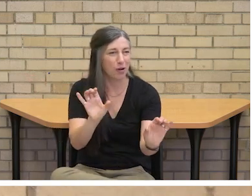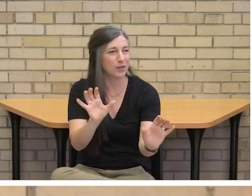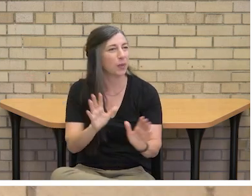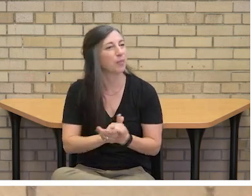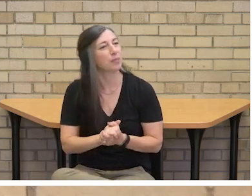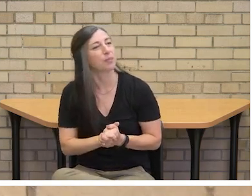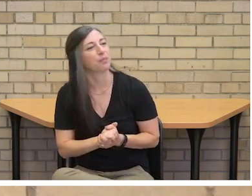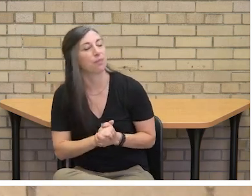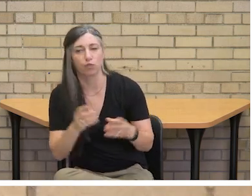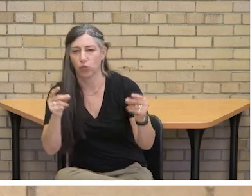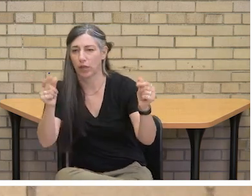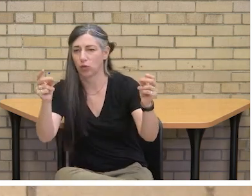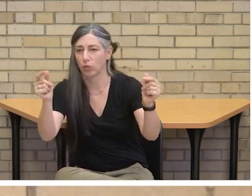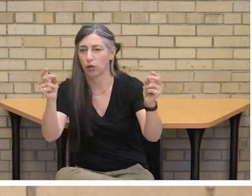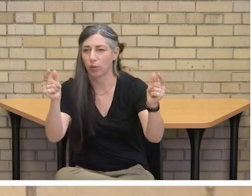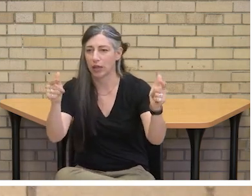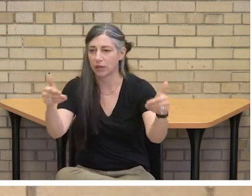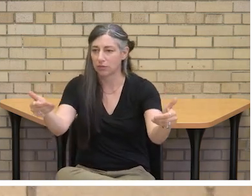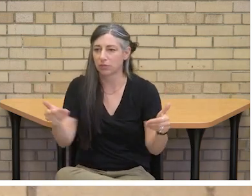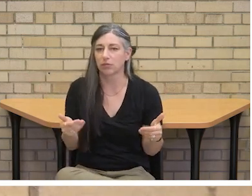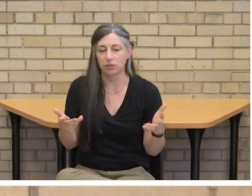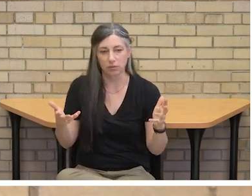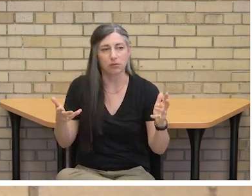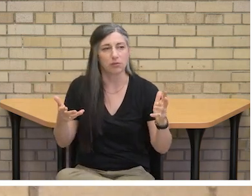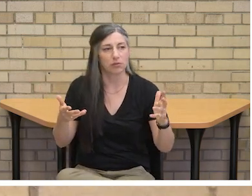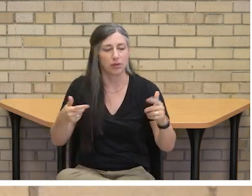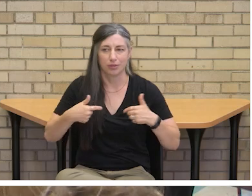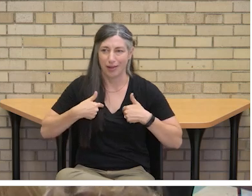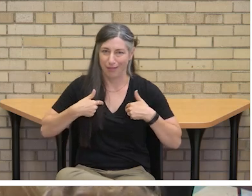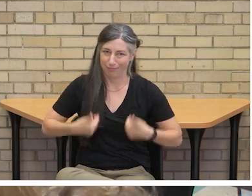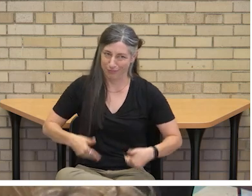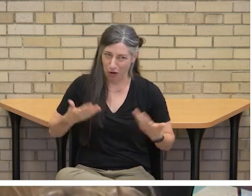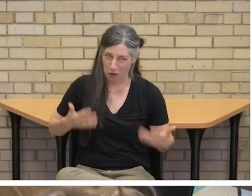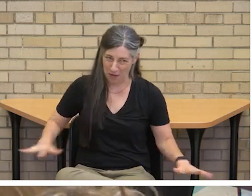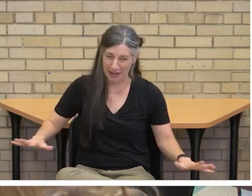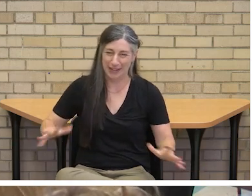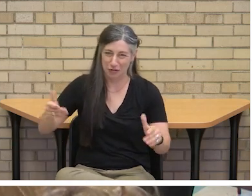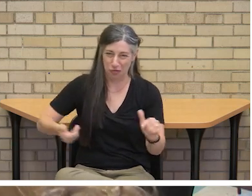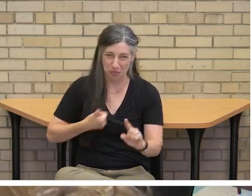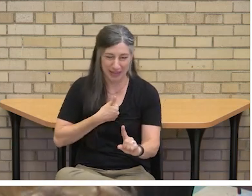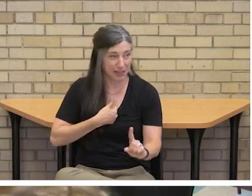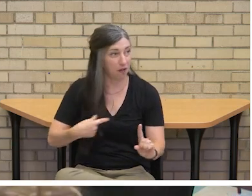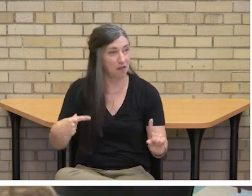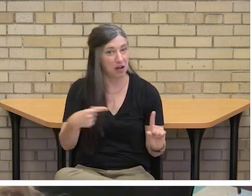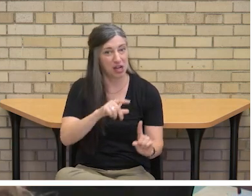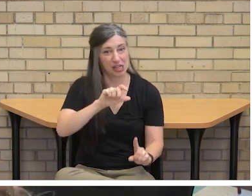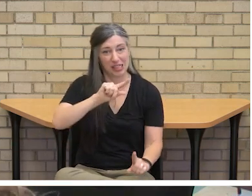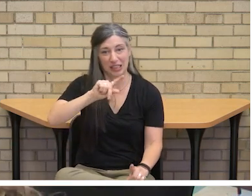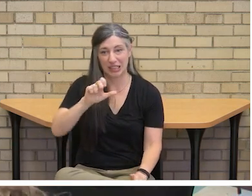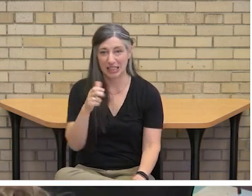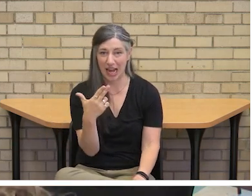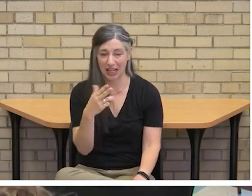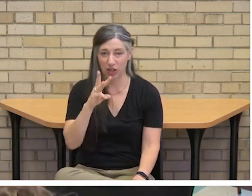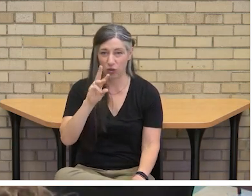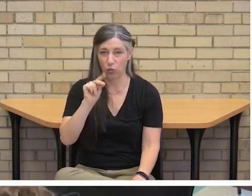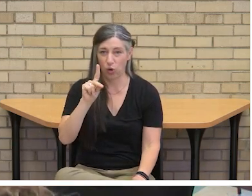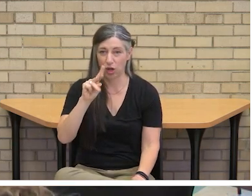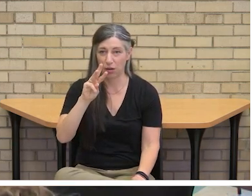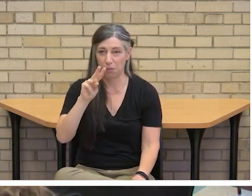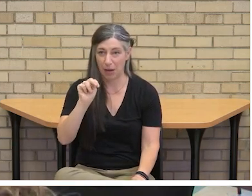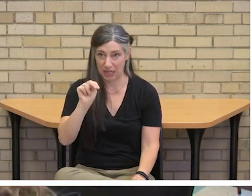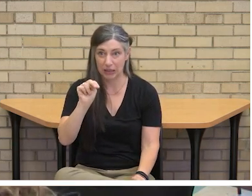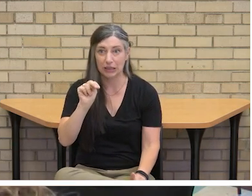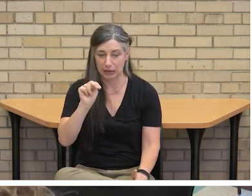We'll just do a quick round of introductions. I already introduced myself. I'm joined by Zach Workman, who's going to do a lot of the